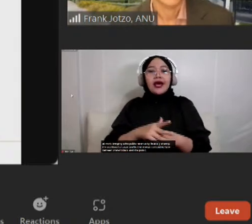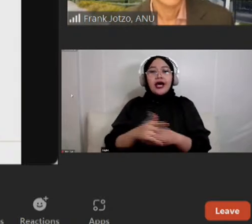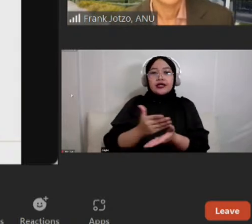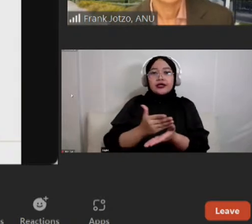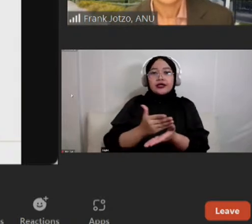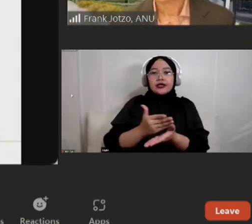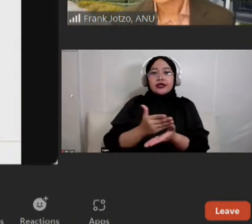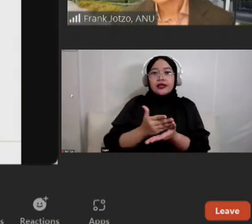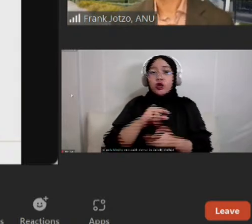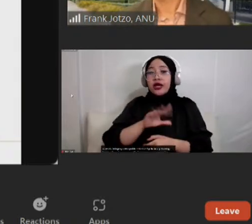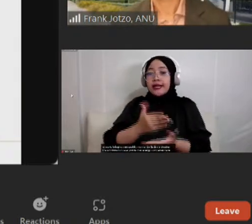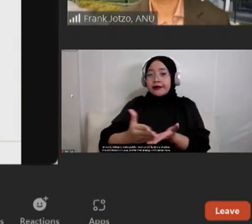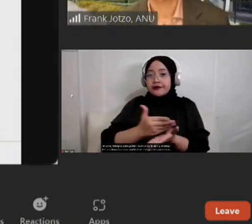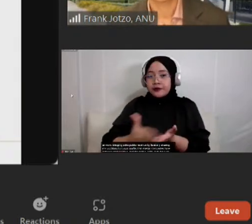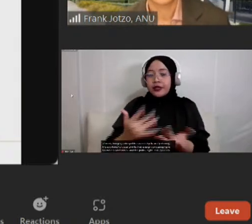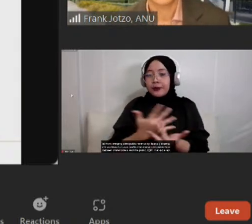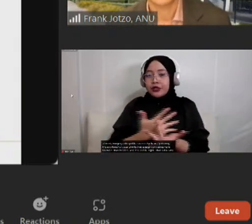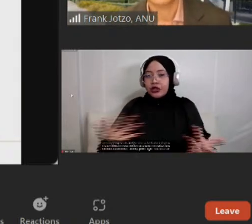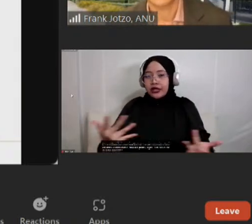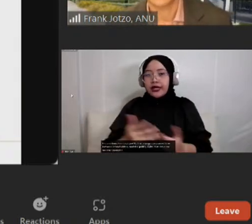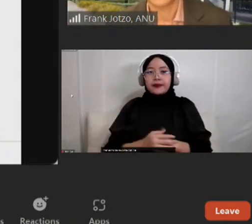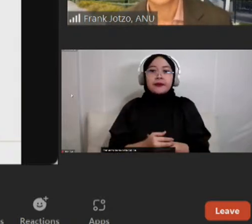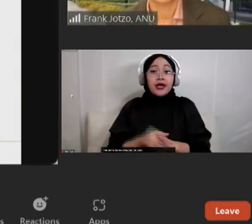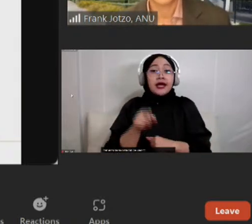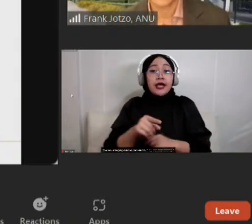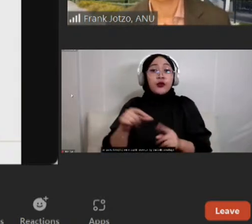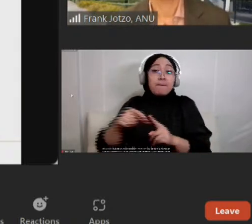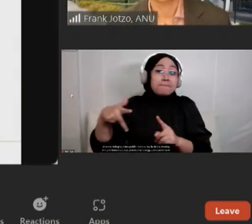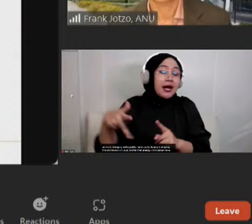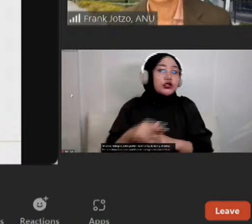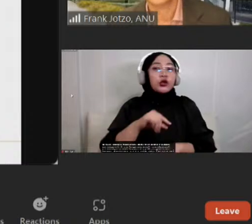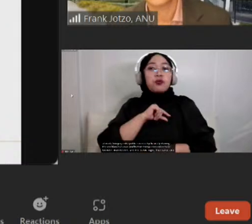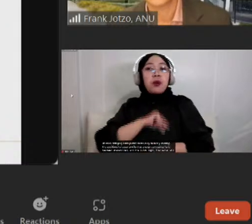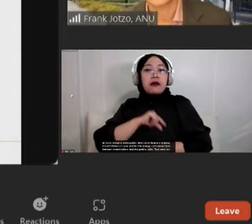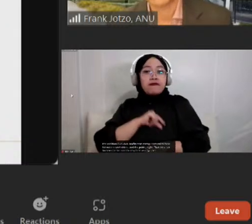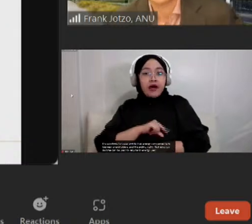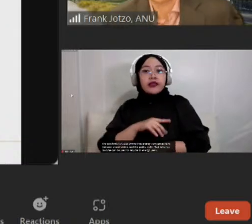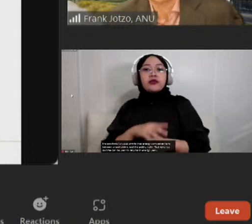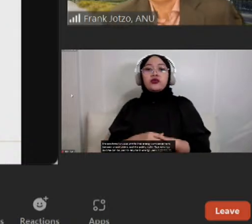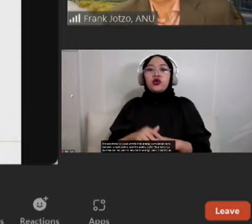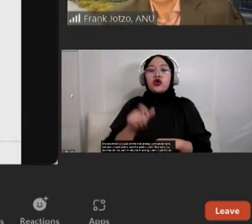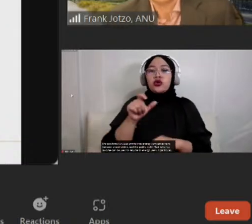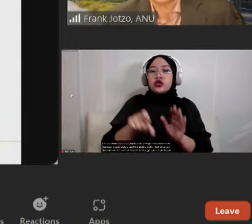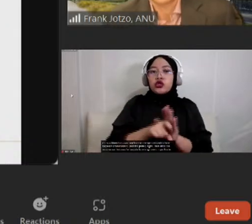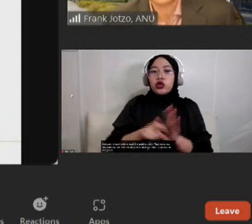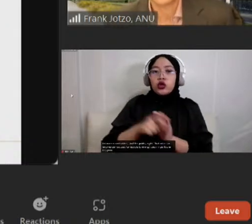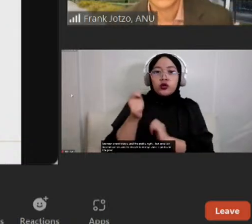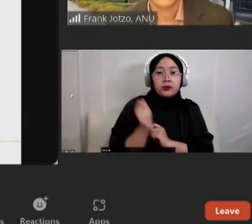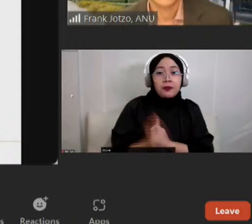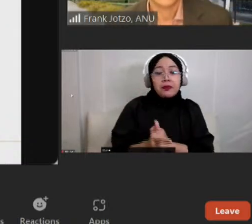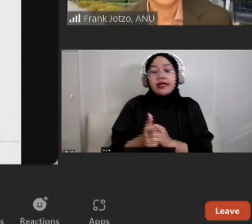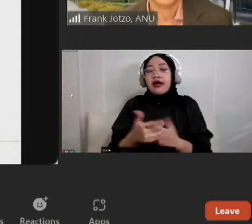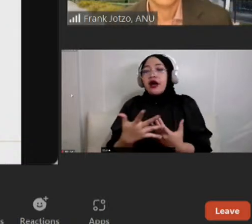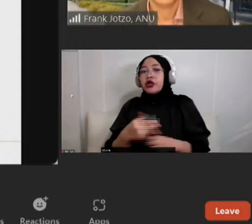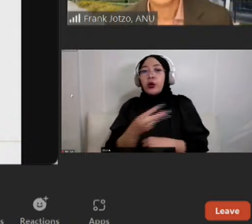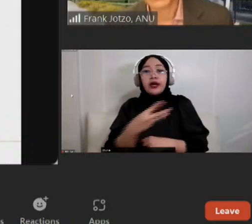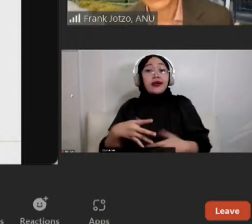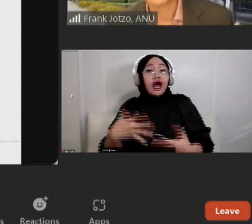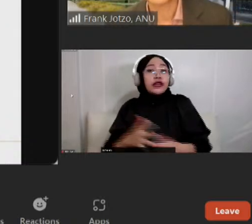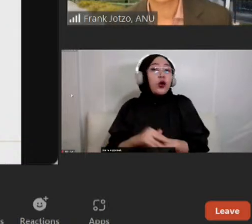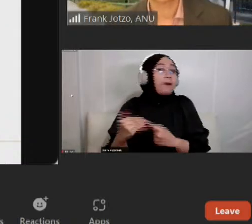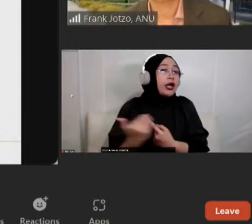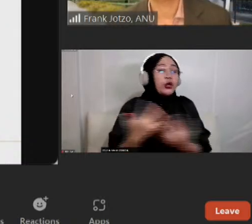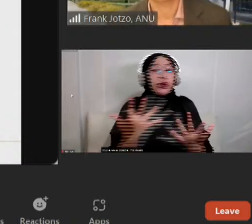right? That extra tax income can then be used to recycle to energy users, in particular the poor, of course. Where